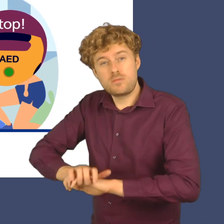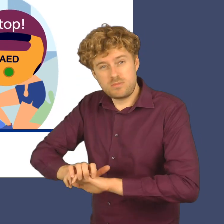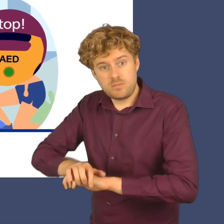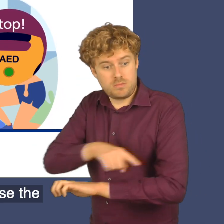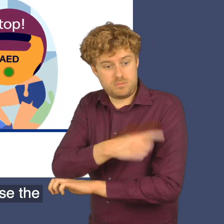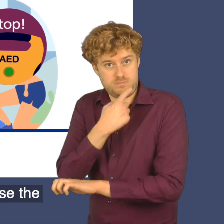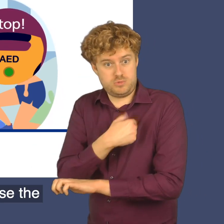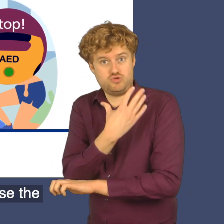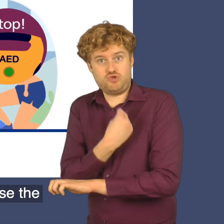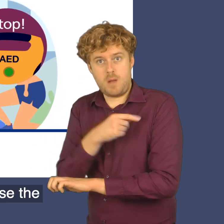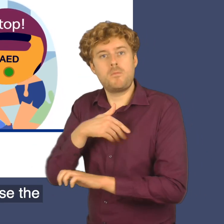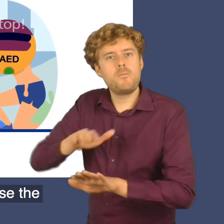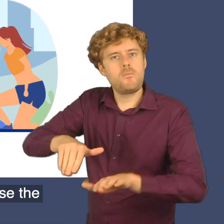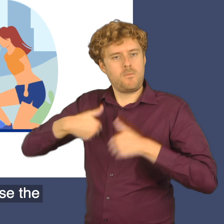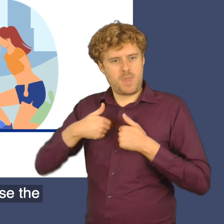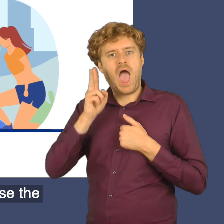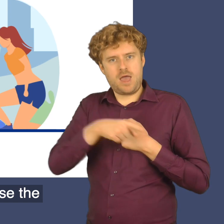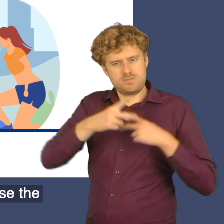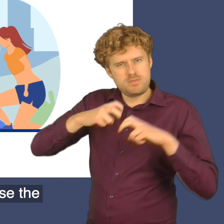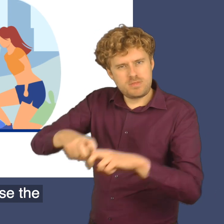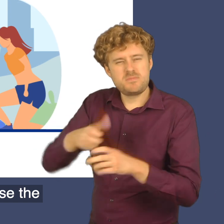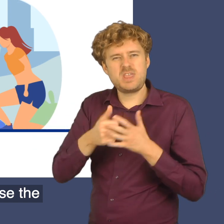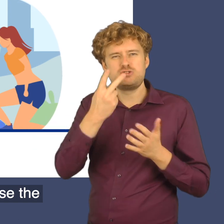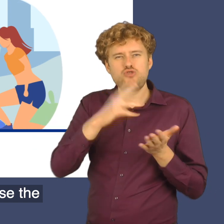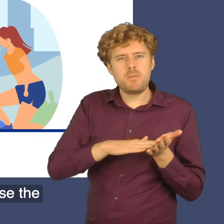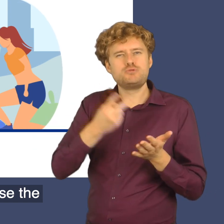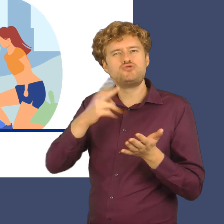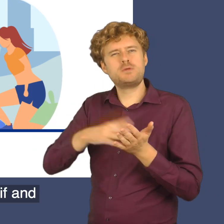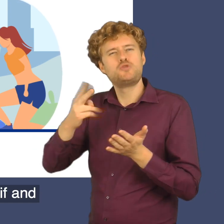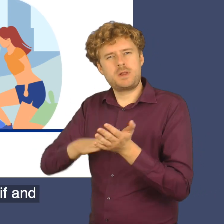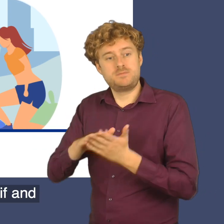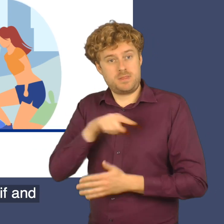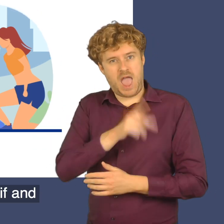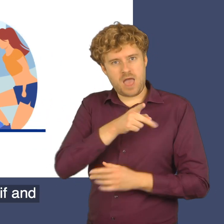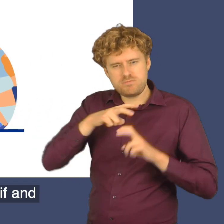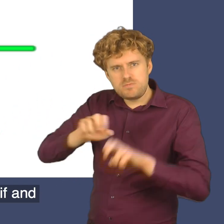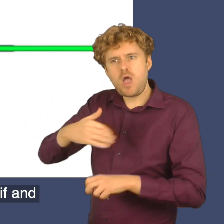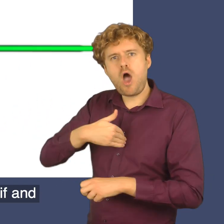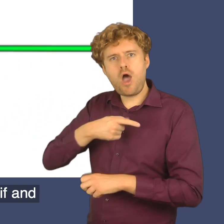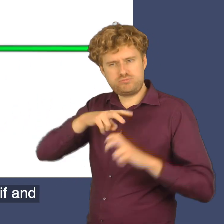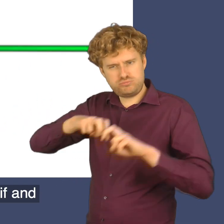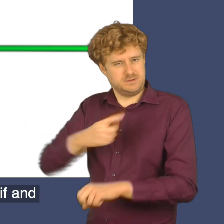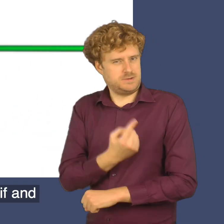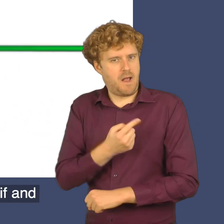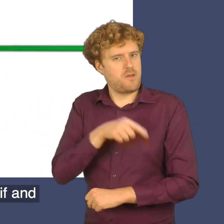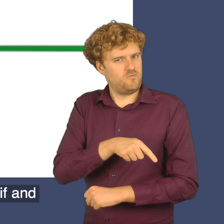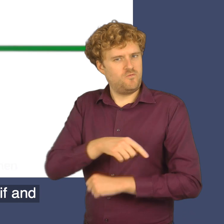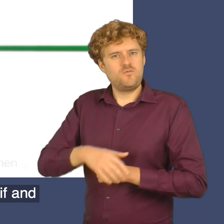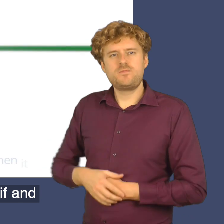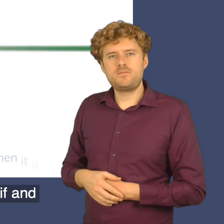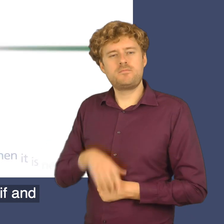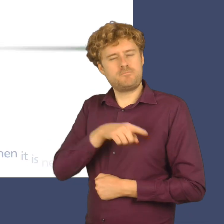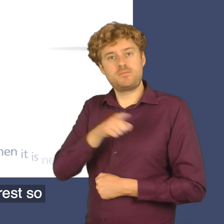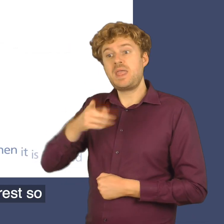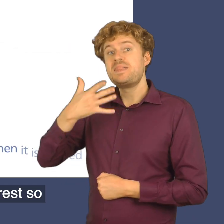stop. This happens every 2 minutes so it can analyse the heartbeat again. A defibrillator will only give someone a shock if and when it